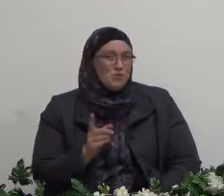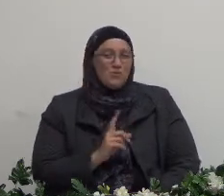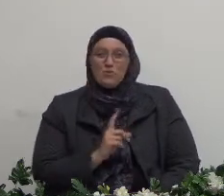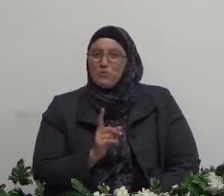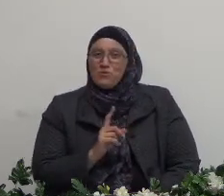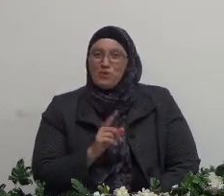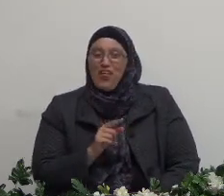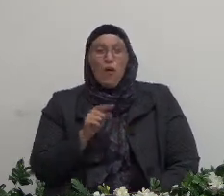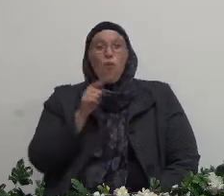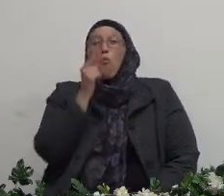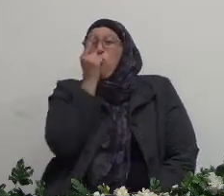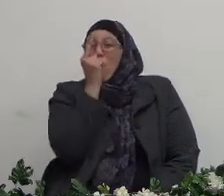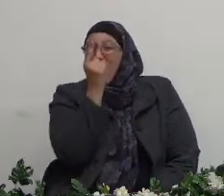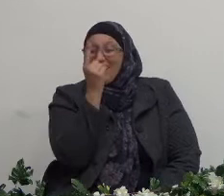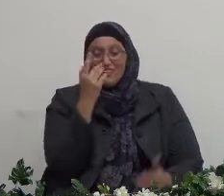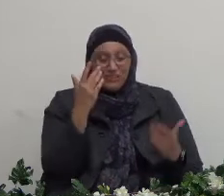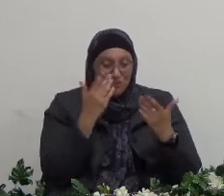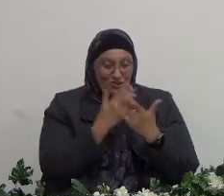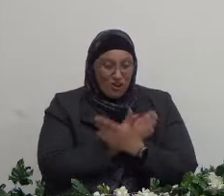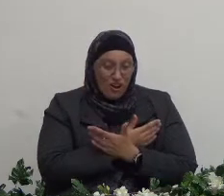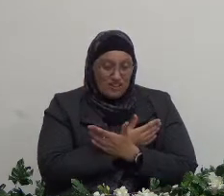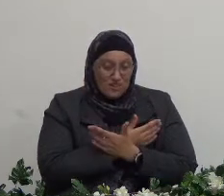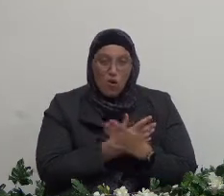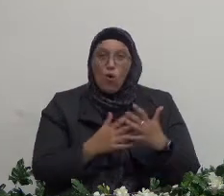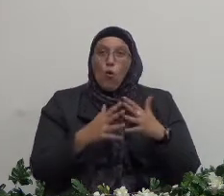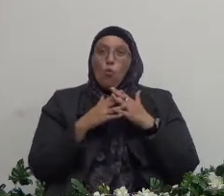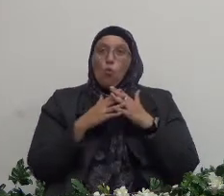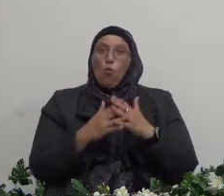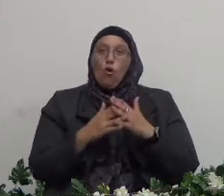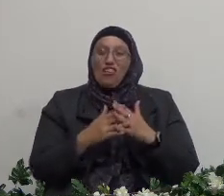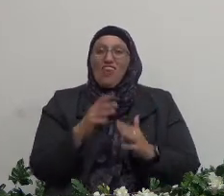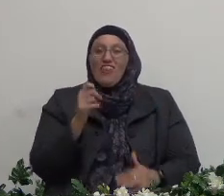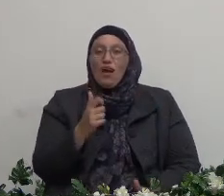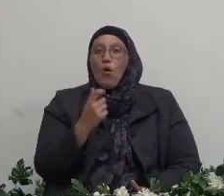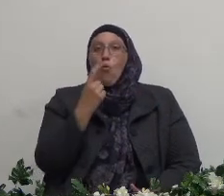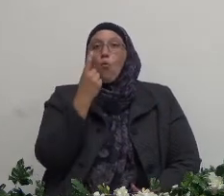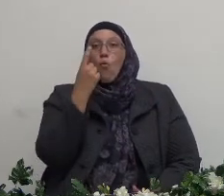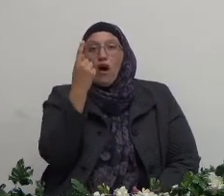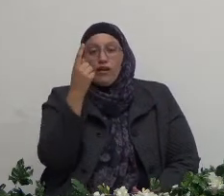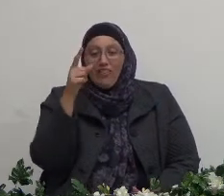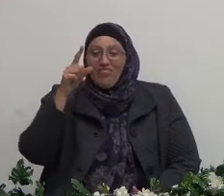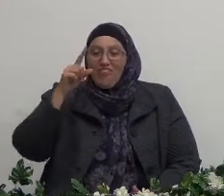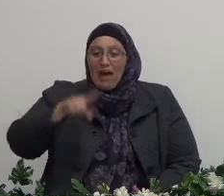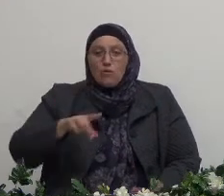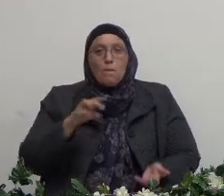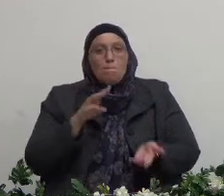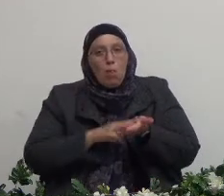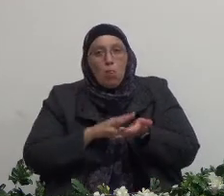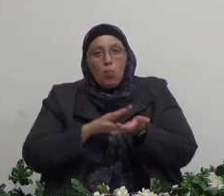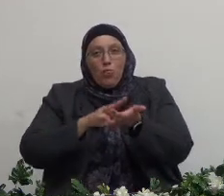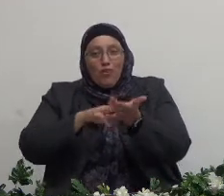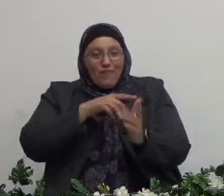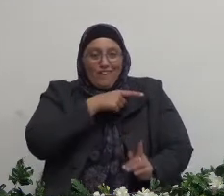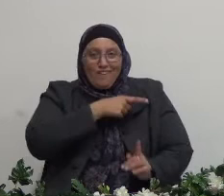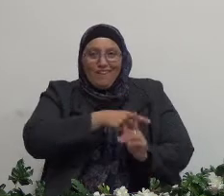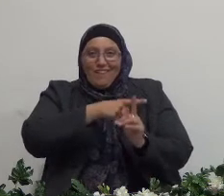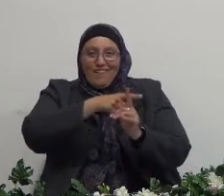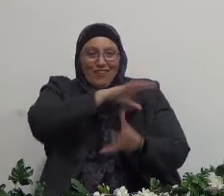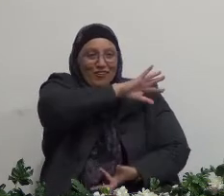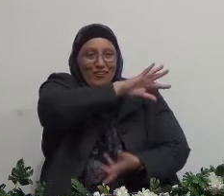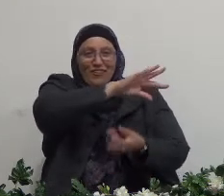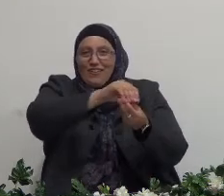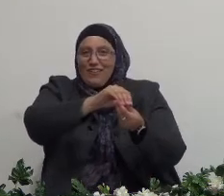it is greater than 1,000 months. One night. How many months do you think you're going to